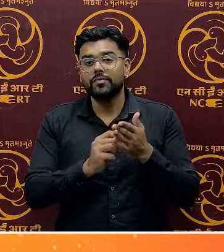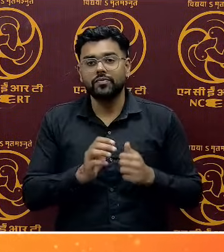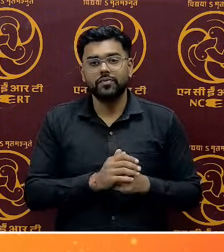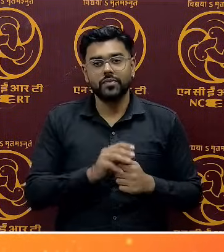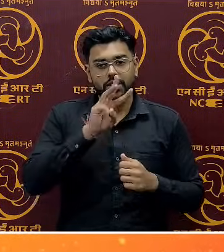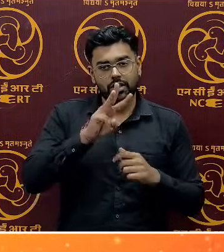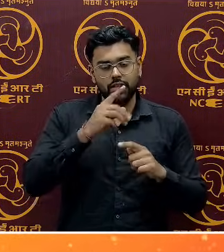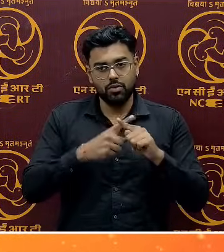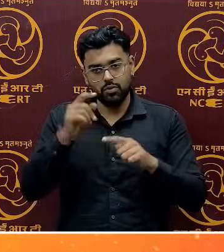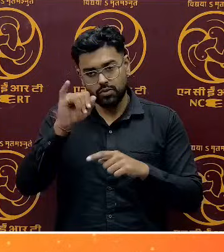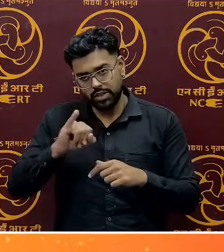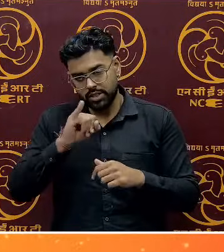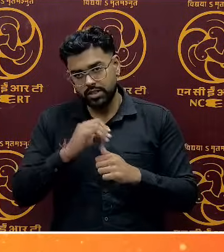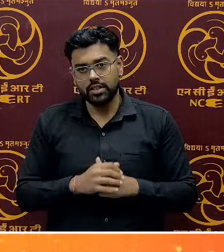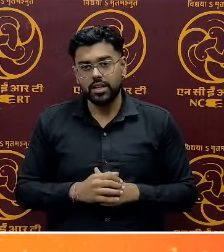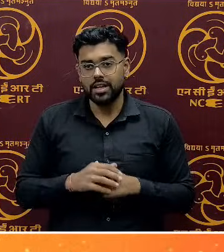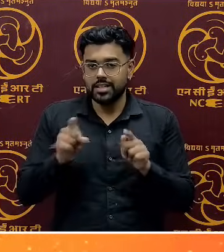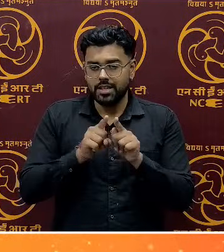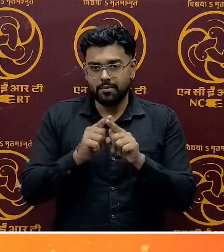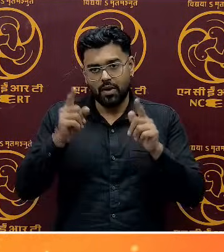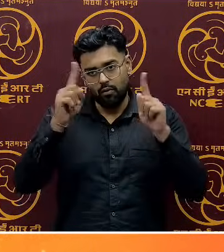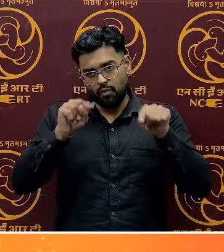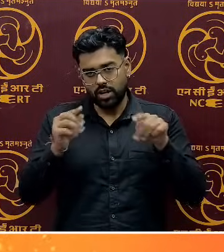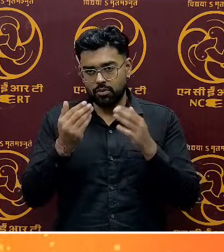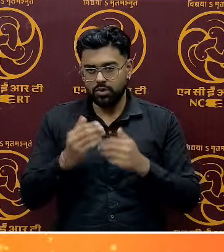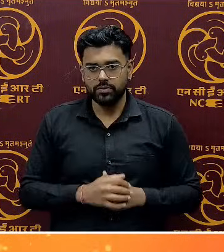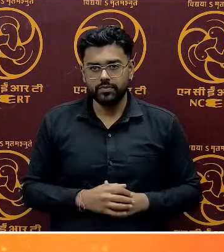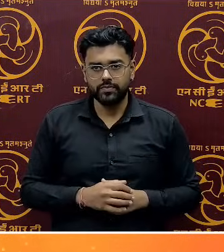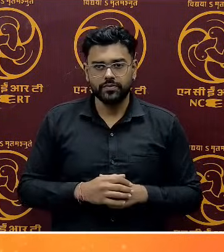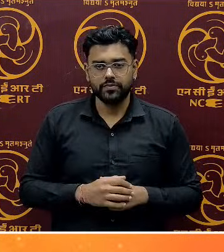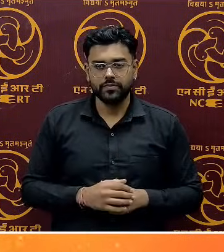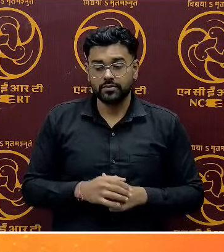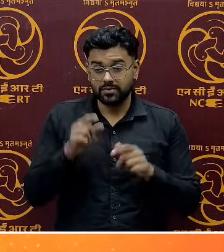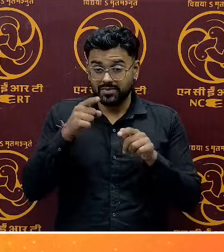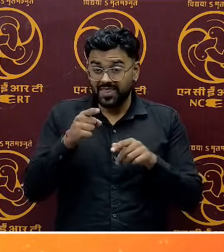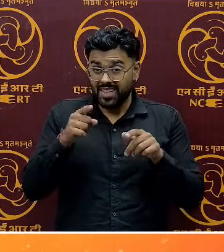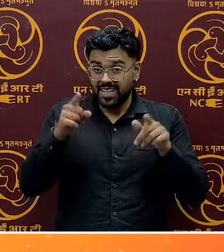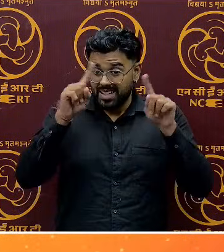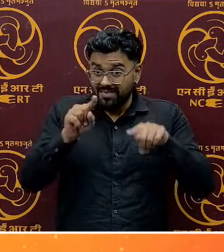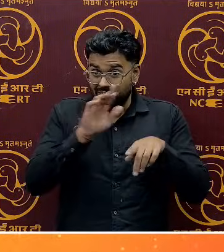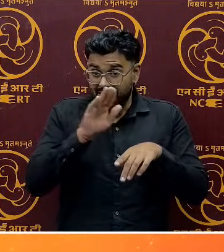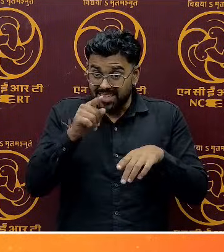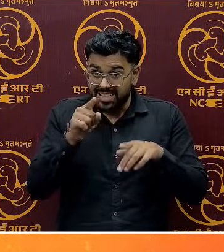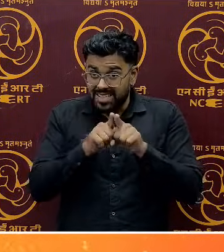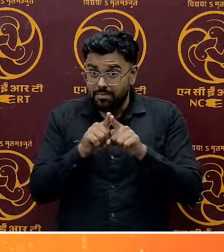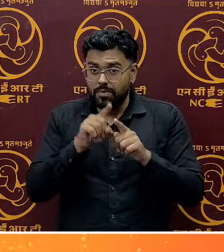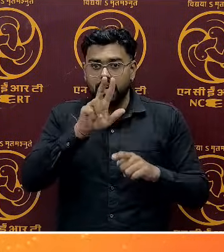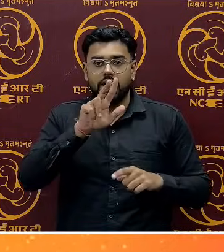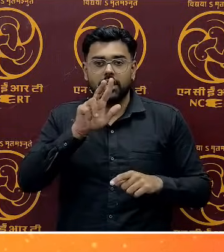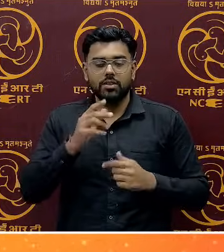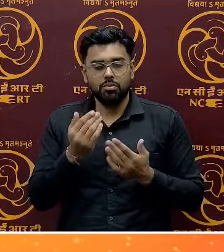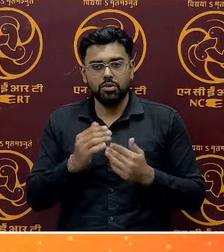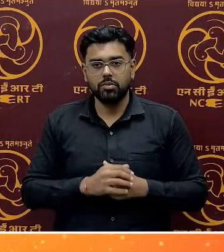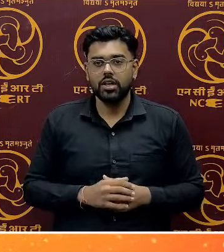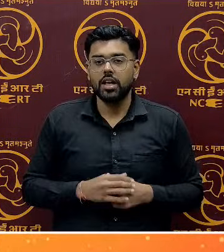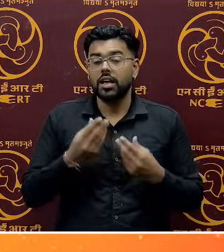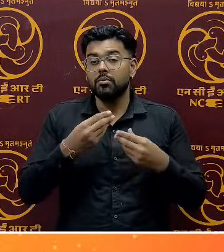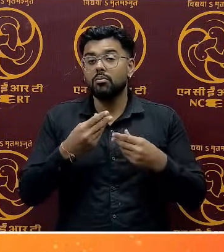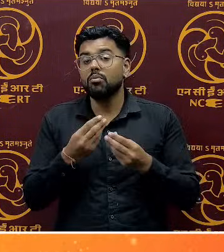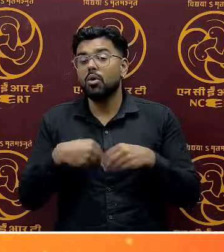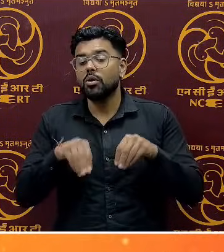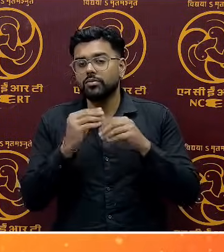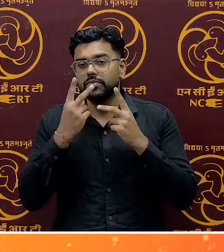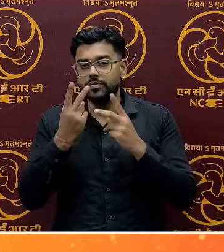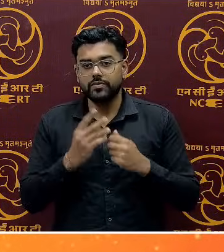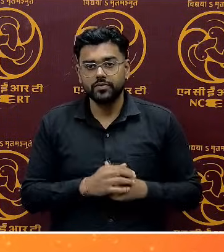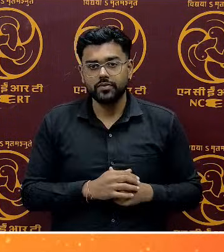say 18 has been factorized. This is one of the factorization of 18. The others are 18 can also